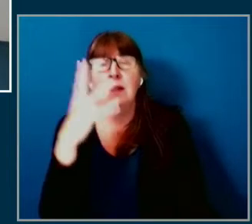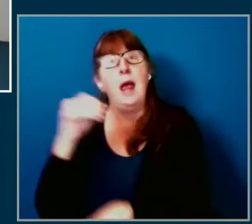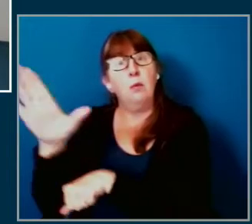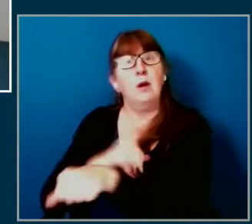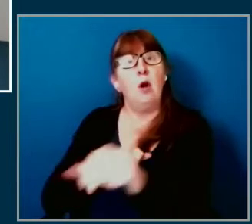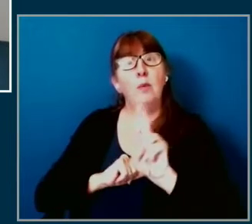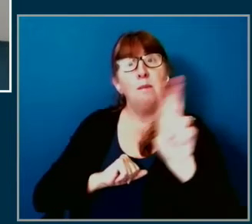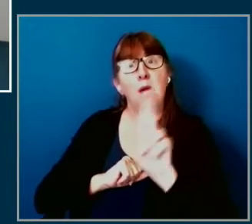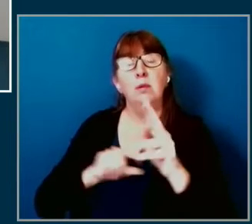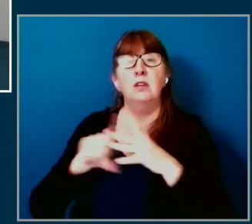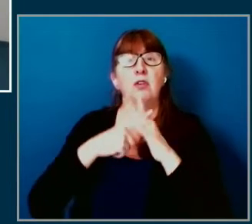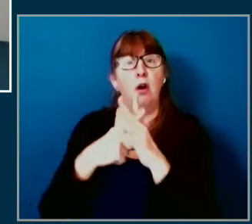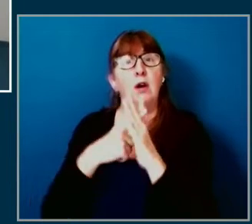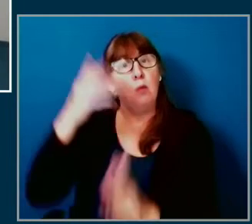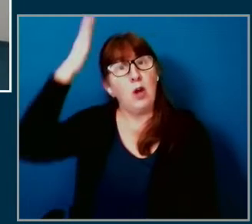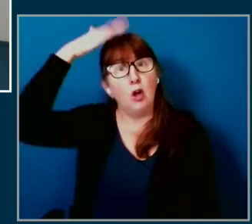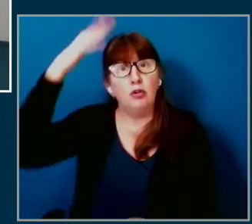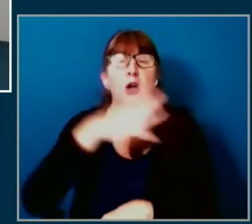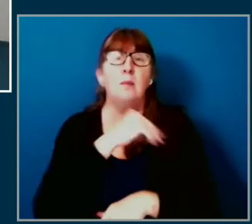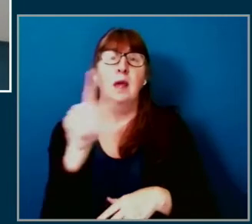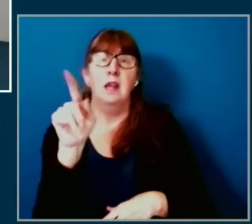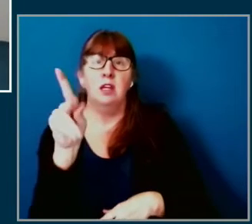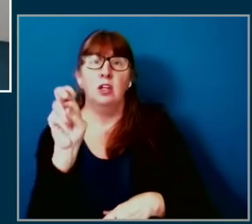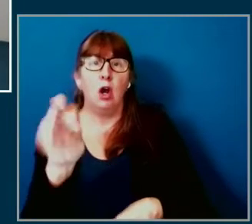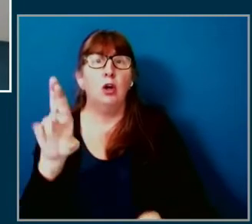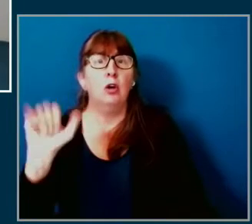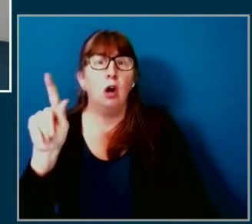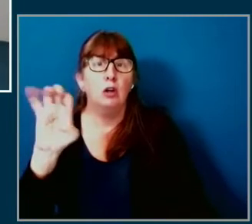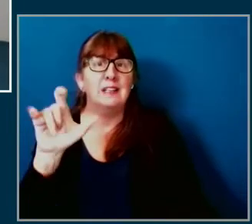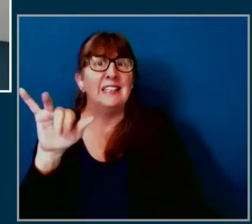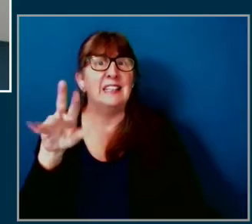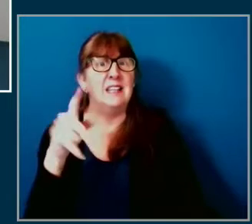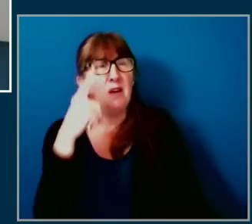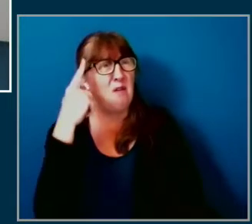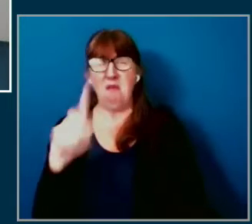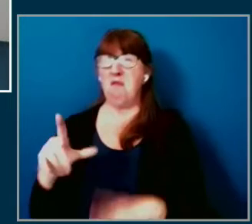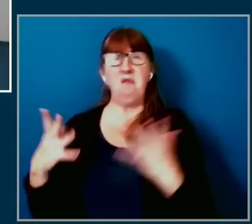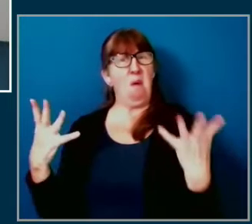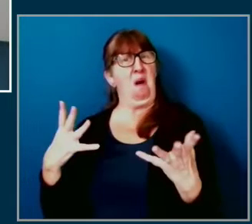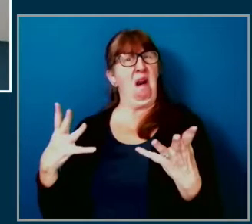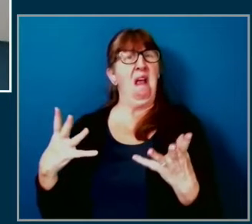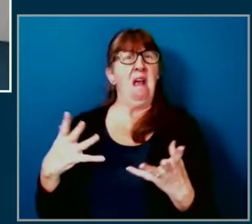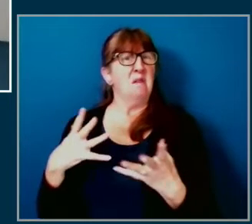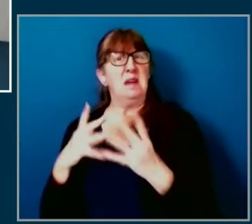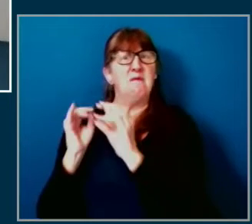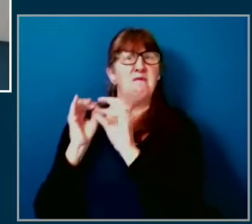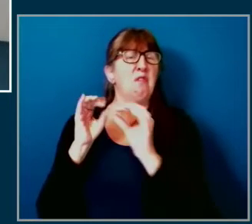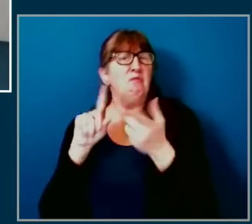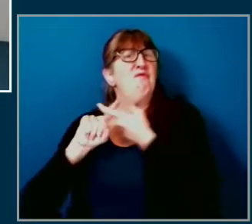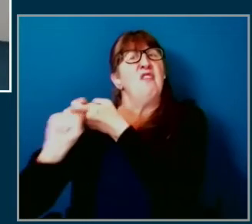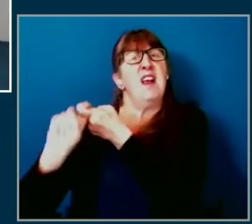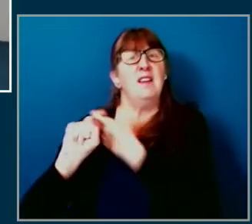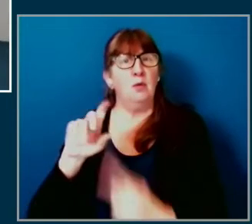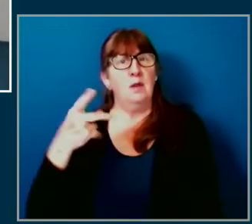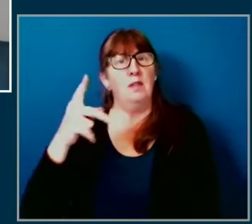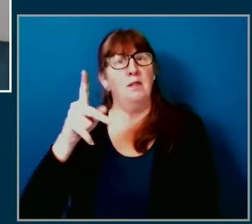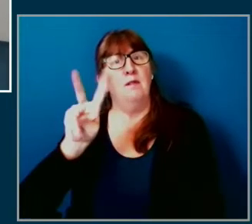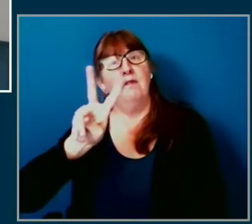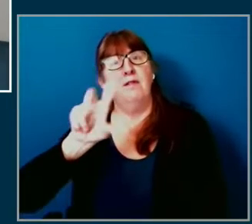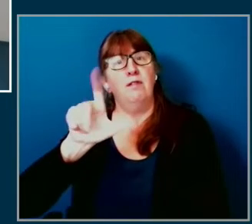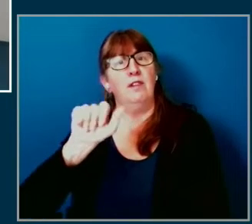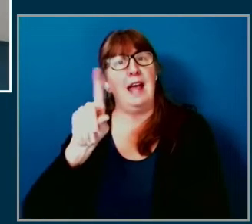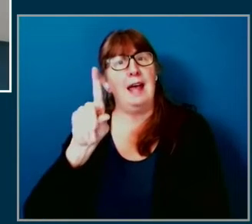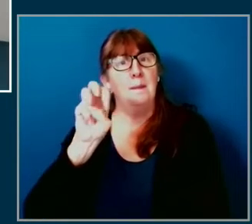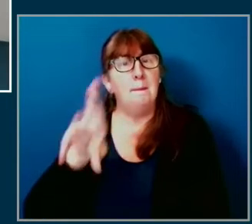Donald Trump and Tucker Carlson, who are kissing up to Vladimir Putin at this critical time. Let's not forget that it wasn't that long